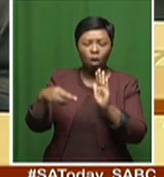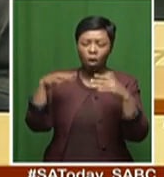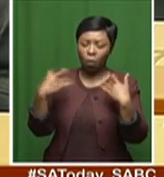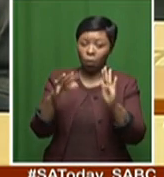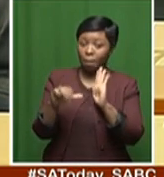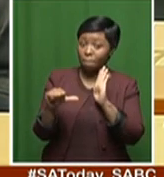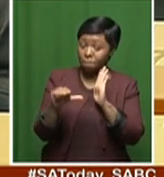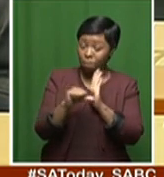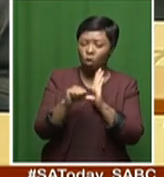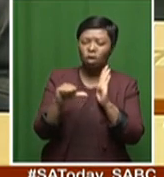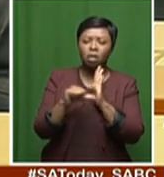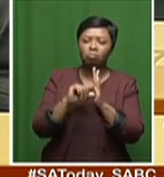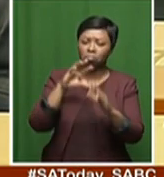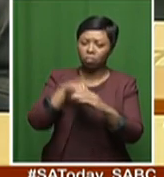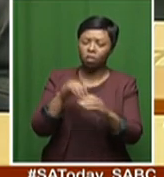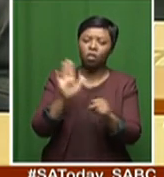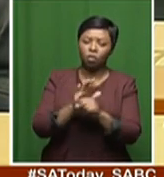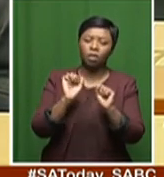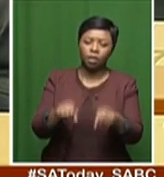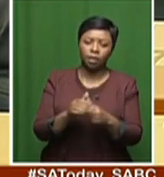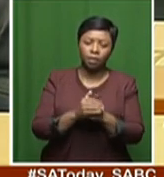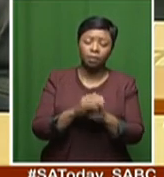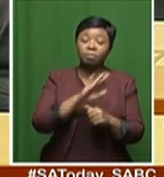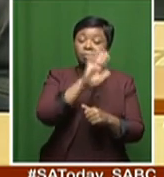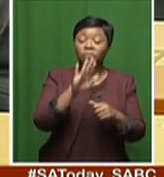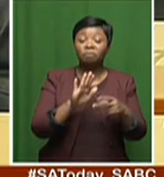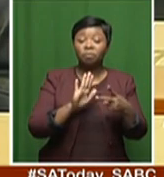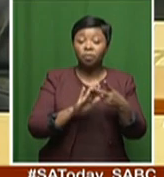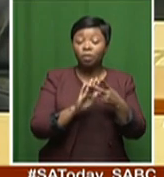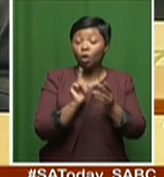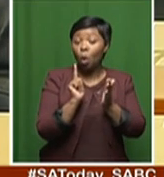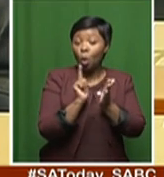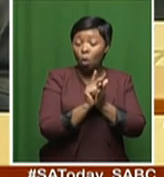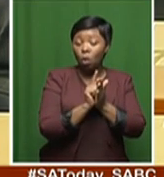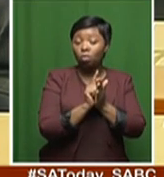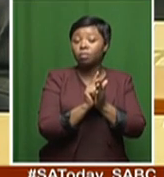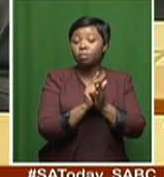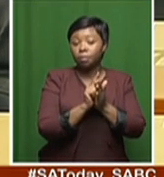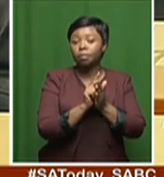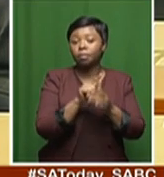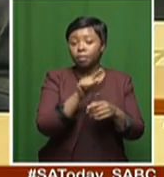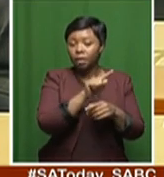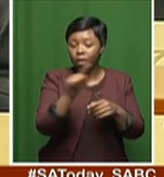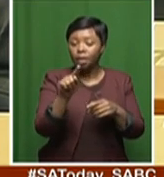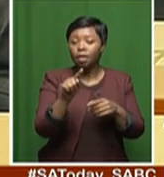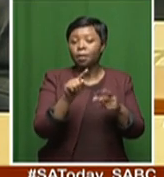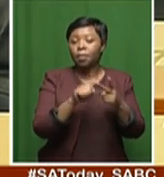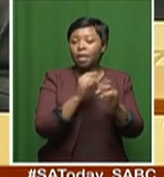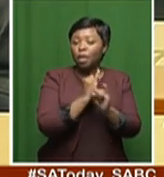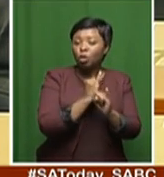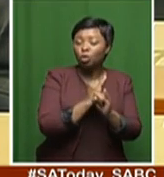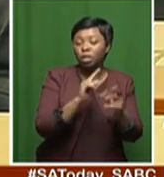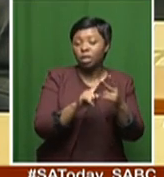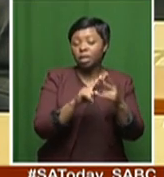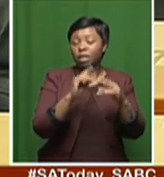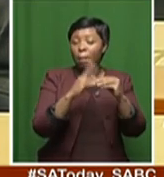I also want to pay tribute to law enforcement officials, staff of Chapter 9 institutions, members of the